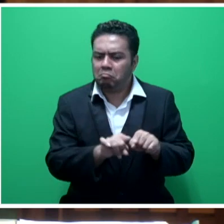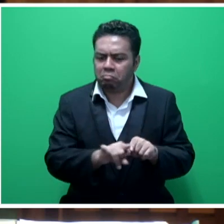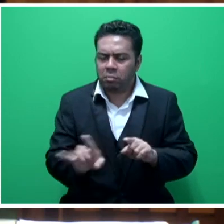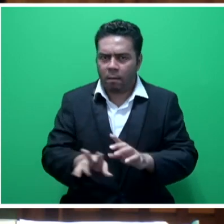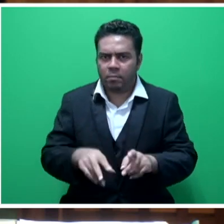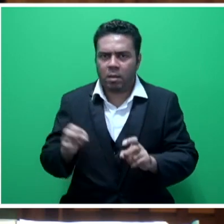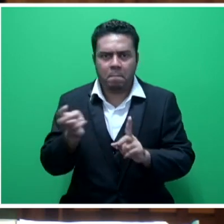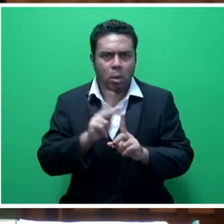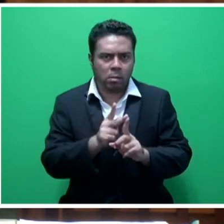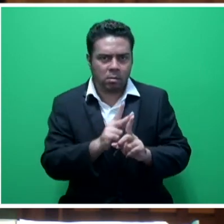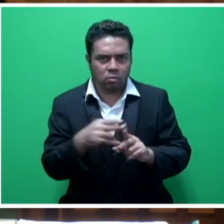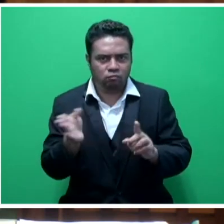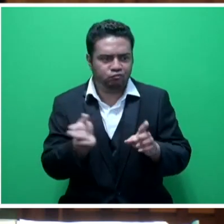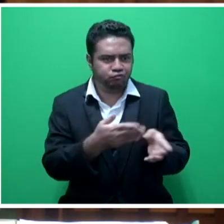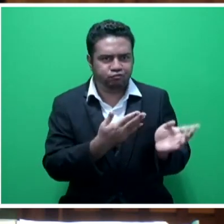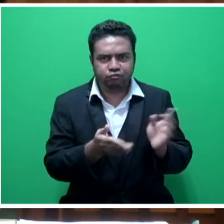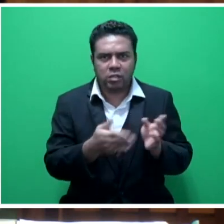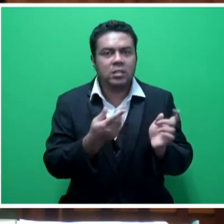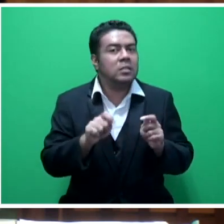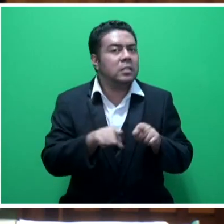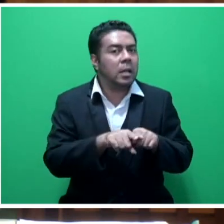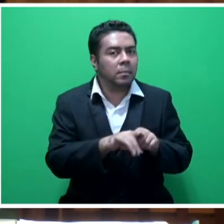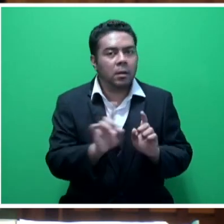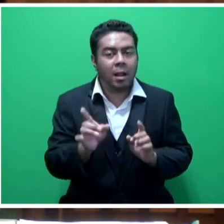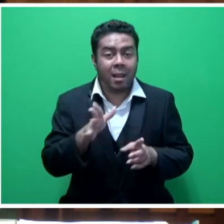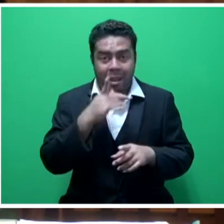political football. Lucky for him,